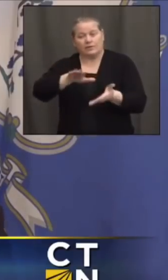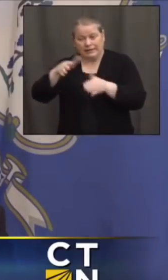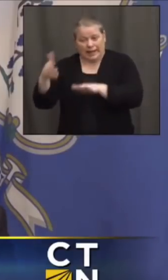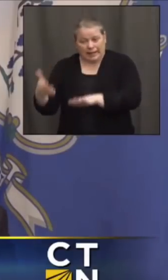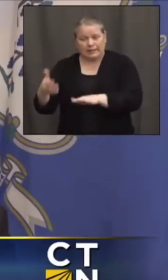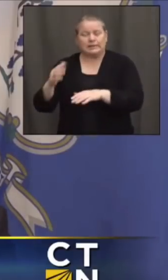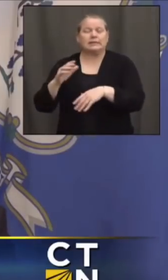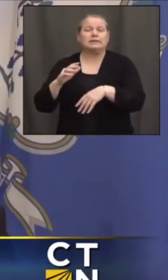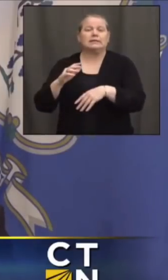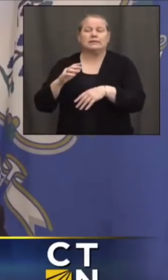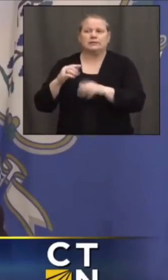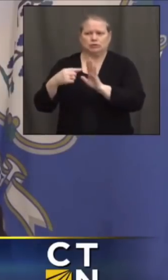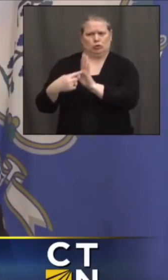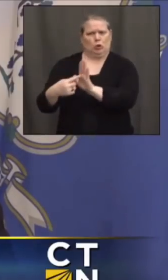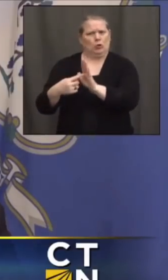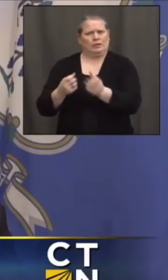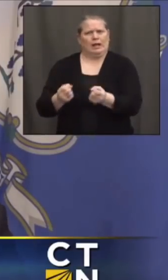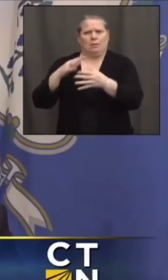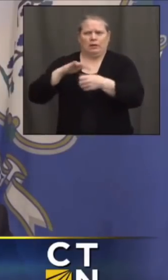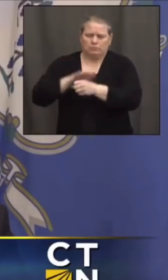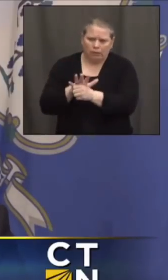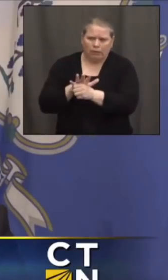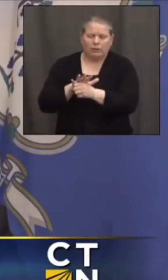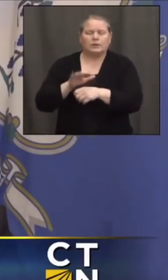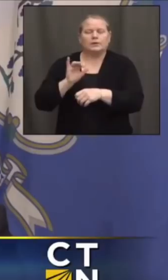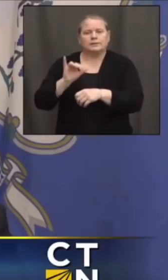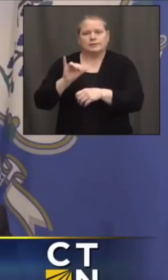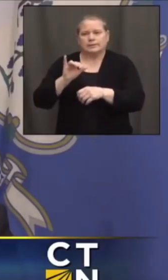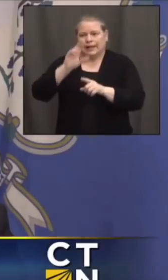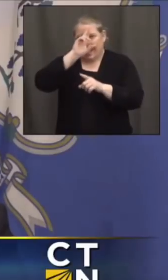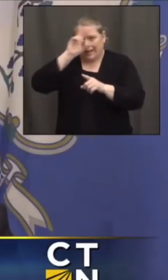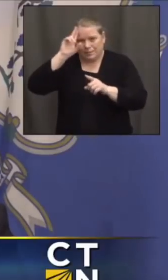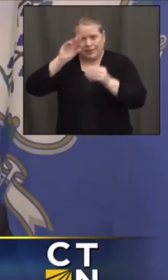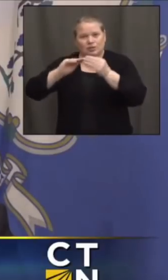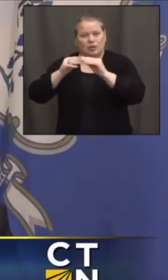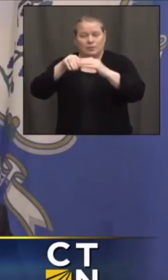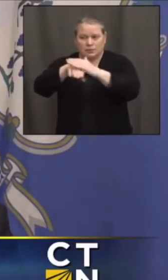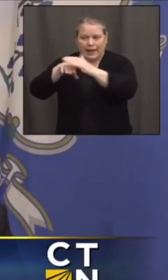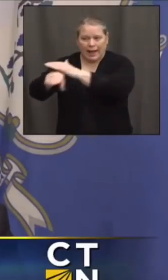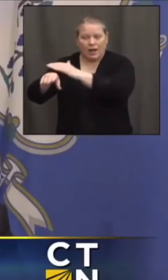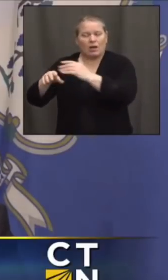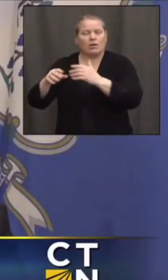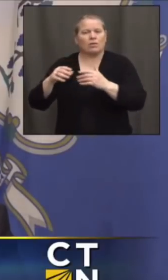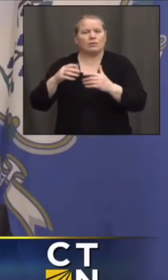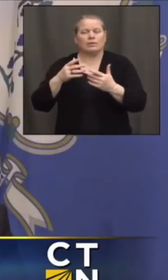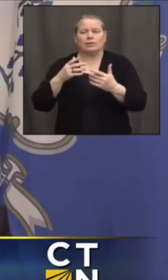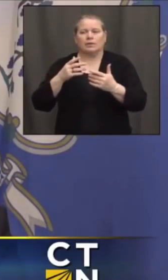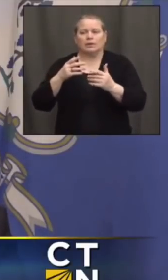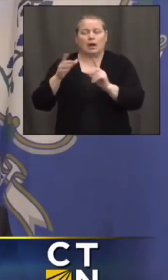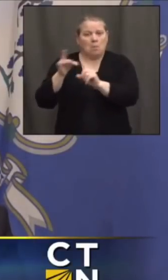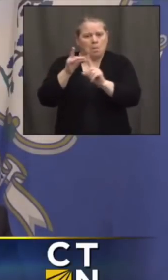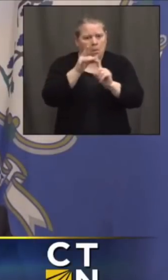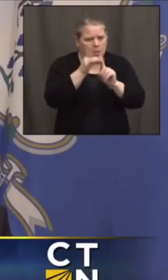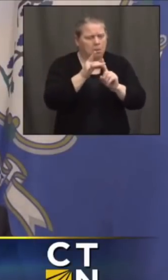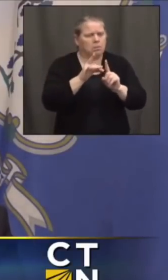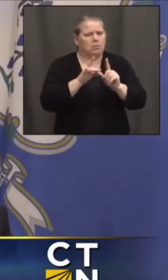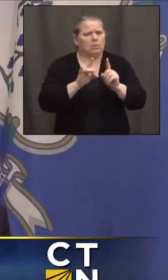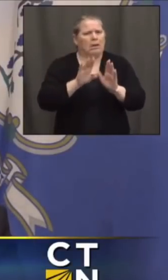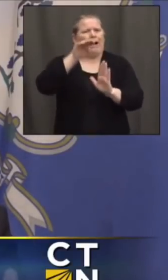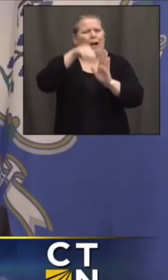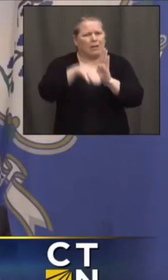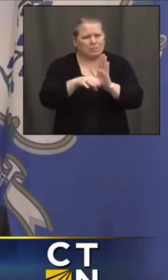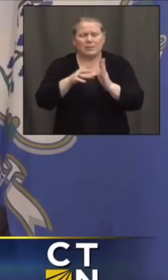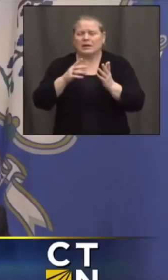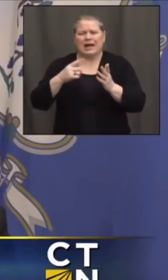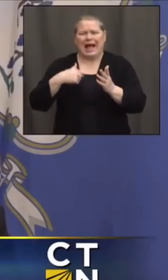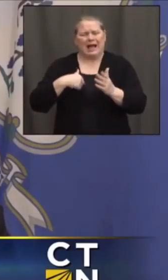down, vaccinations are up. It's breaking my heart. We ought to be bending this curve very, very soon. And it's not Connecticut.